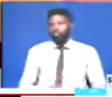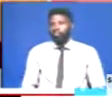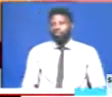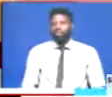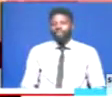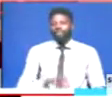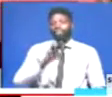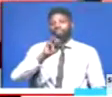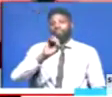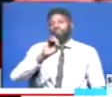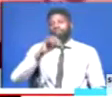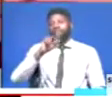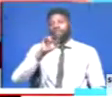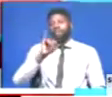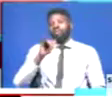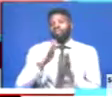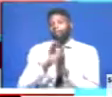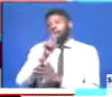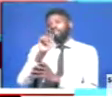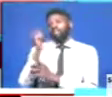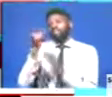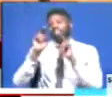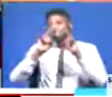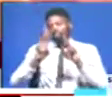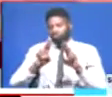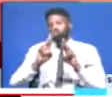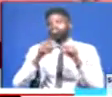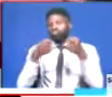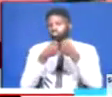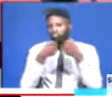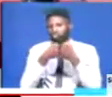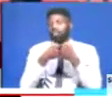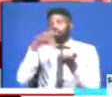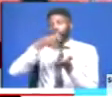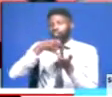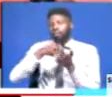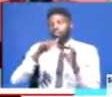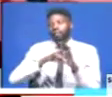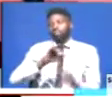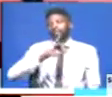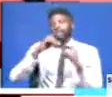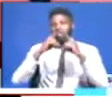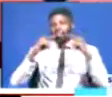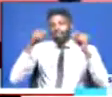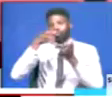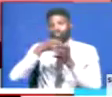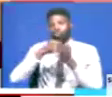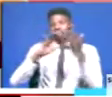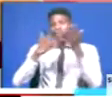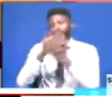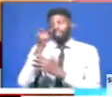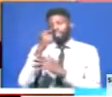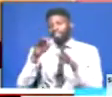Mogeni joins a list of Kenyan internationals who have played for the Japanese outfit, including Prisons Kenya assistant coach David